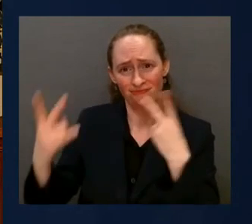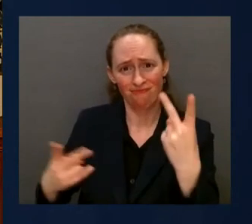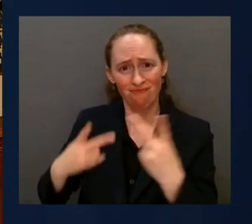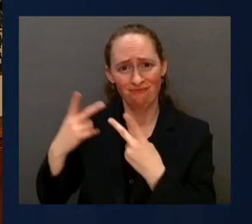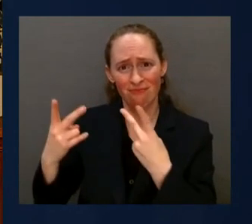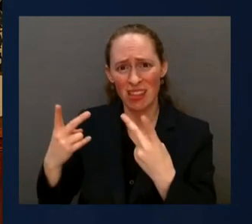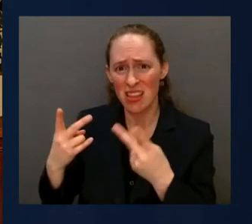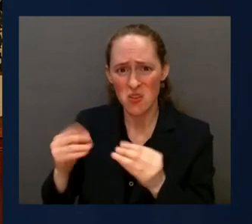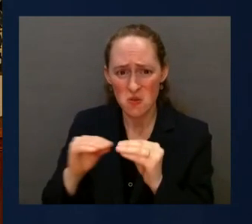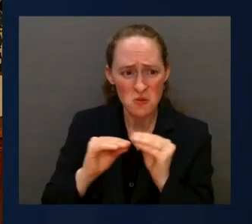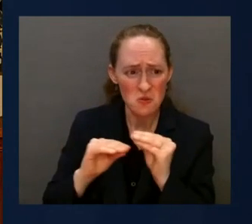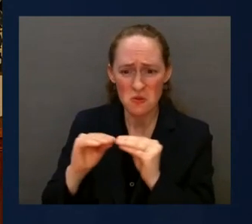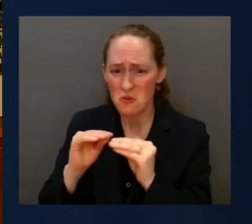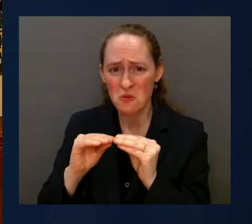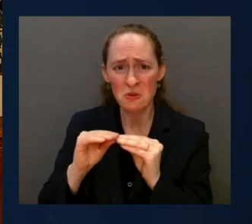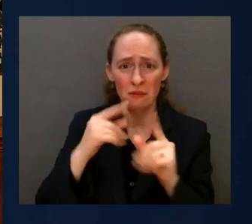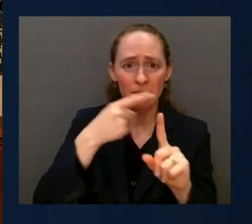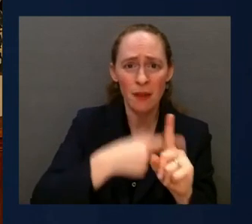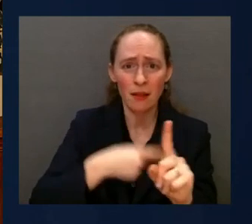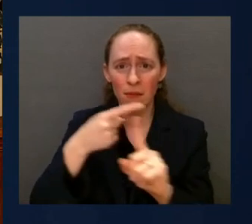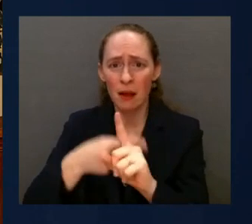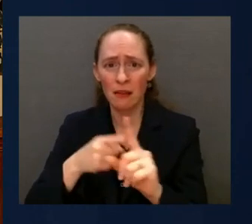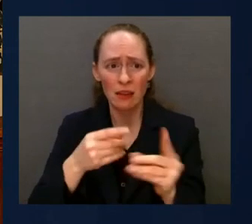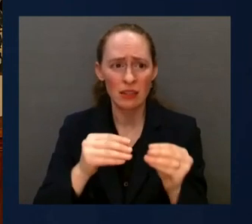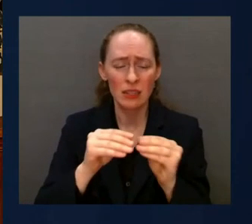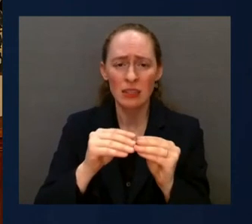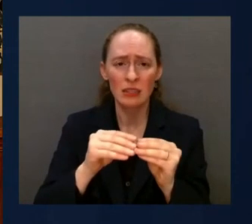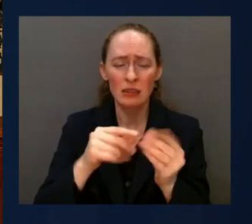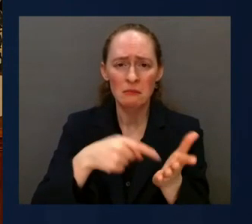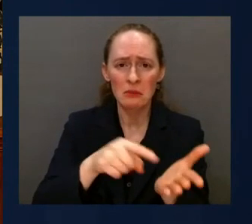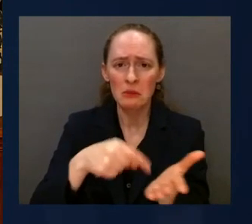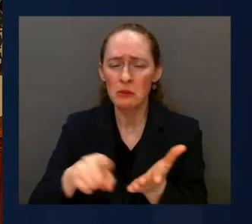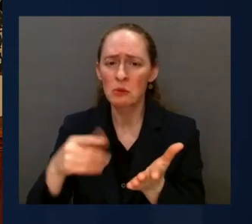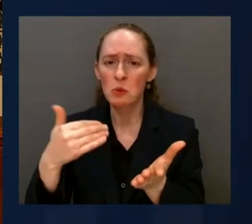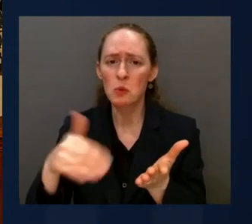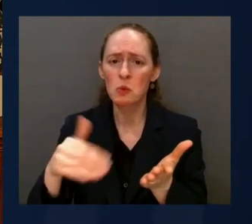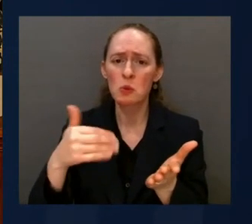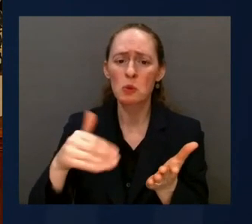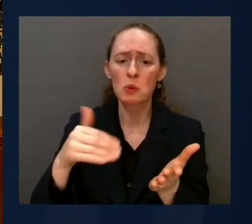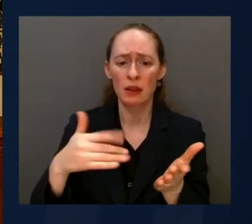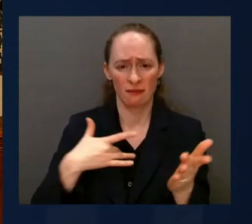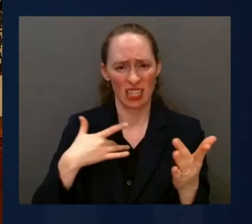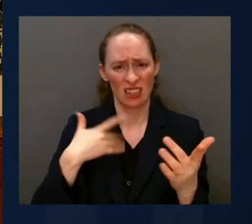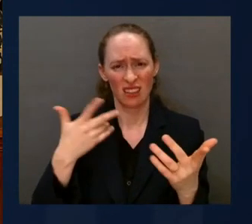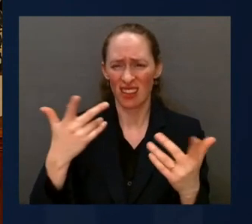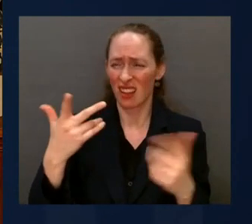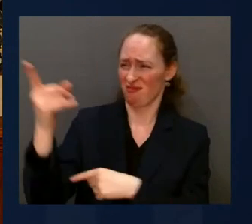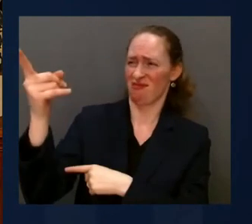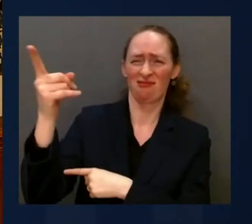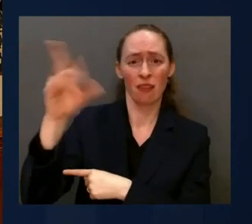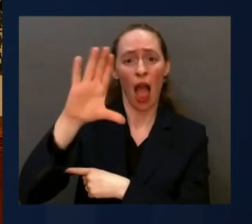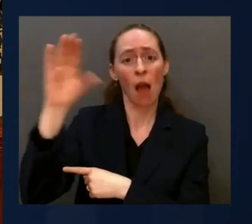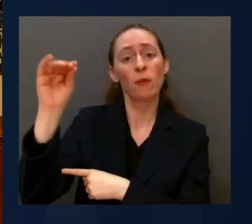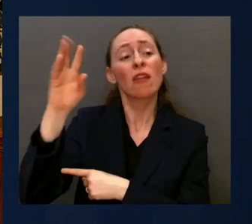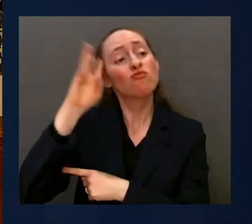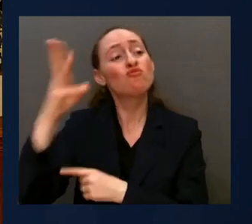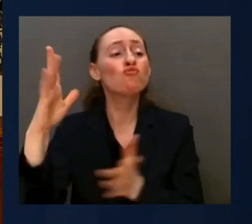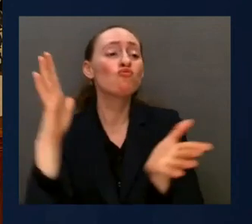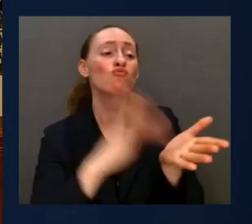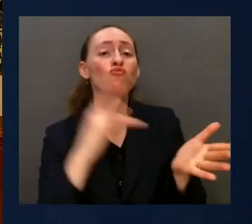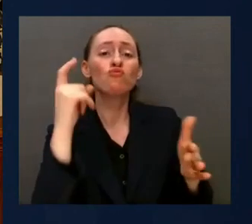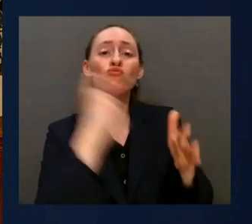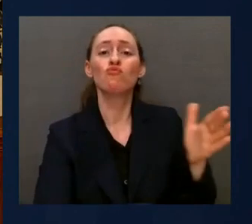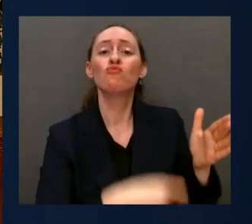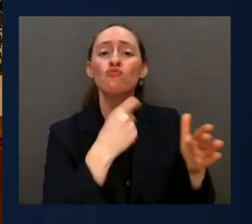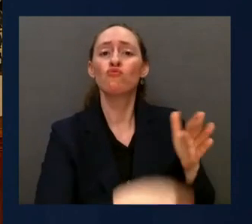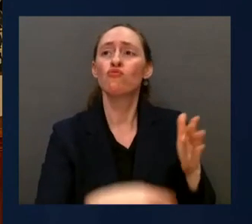it feels when a company overcharges you and gets away with it. Not anymore. We've written a bill to stop it all. It's called the